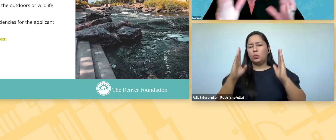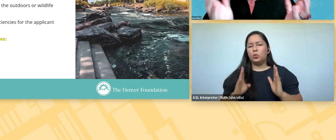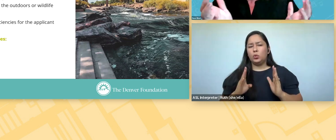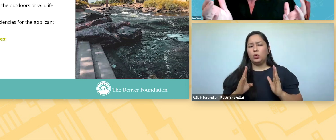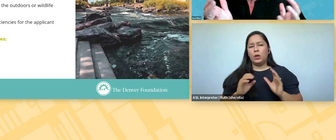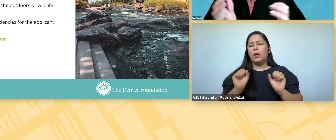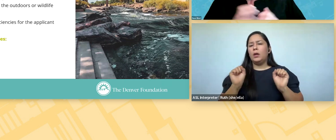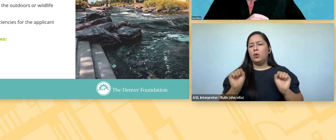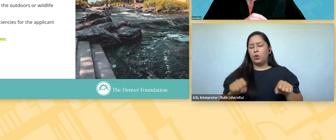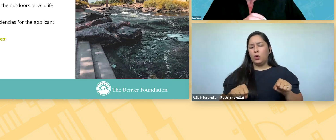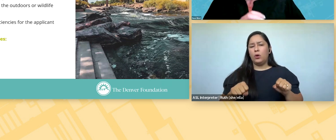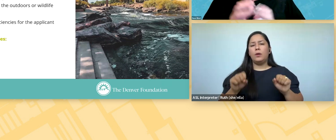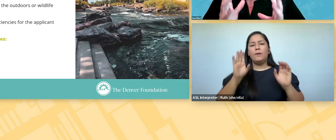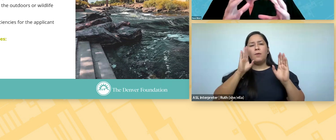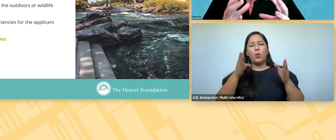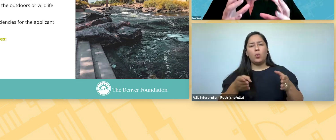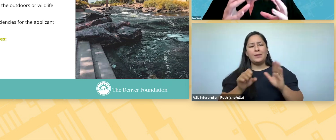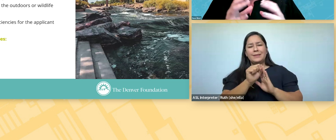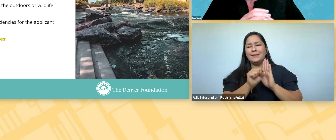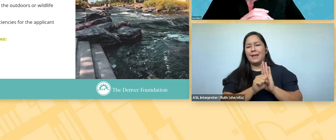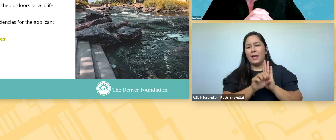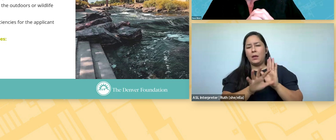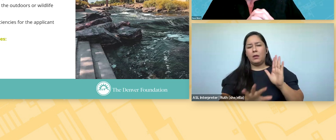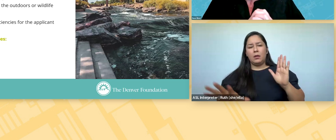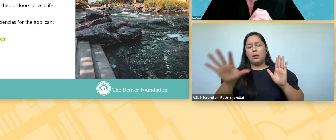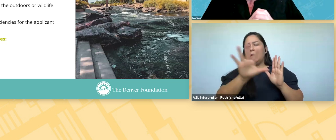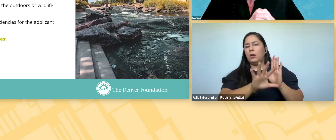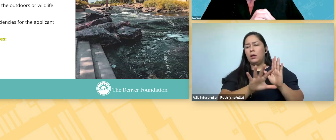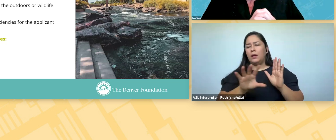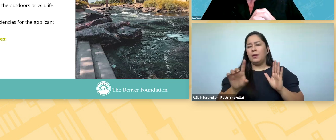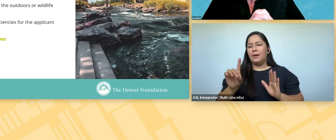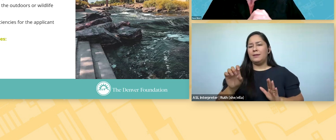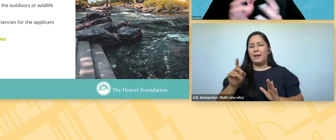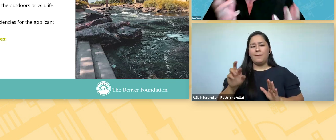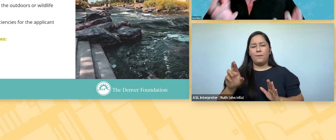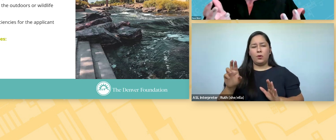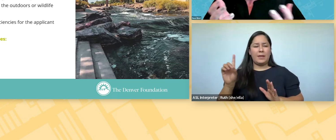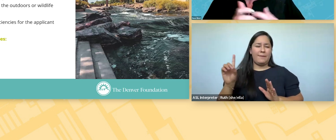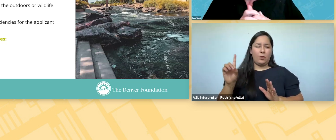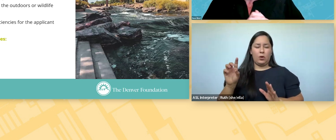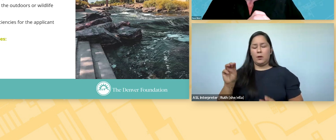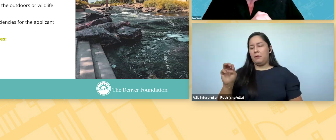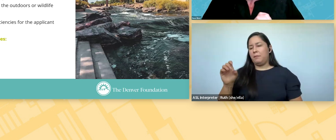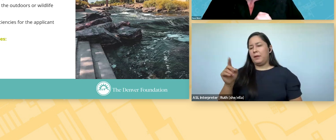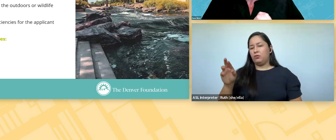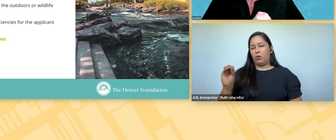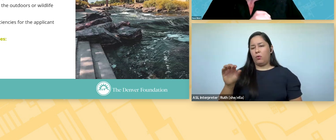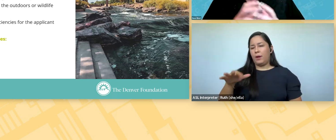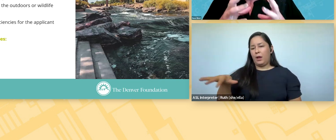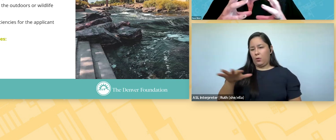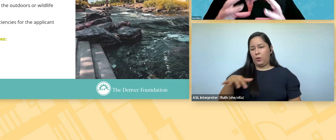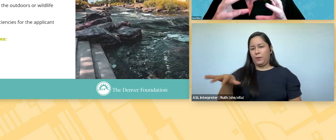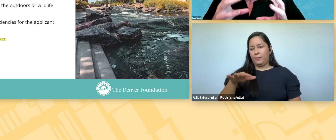can focus on statewide advocacy that will impact the Denver metro area. That's actually true for any issue area that